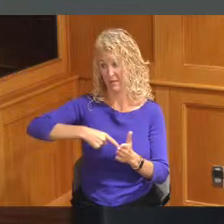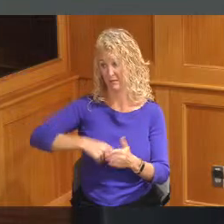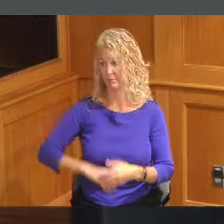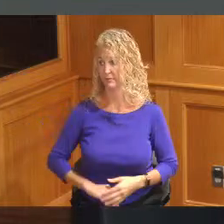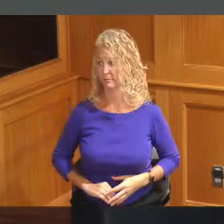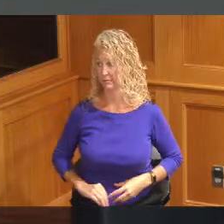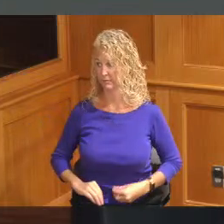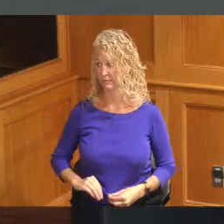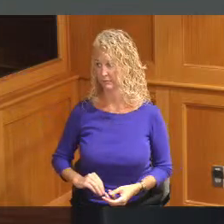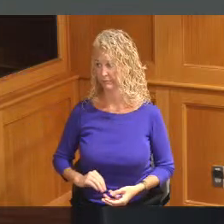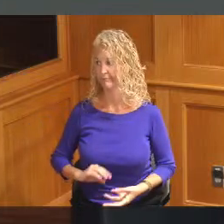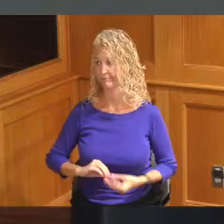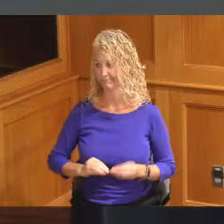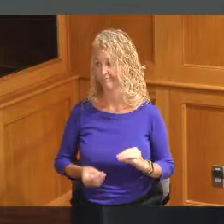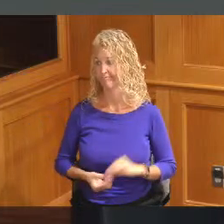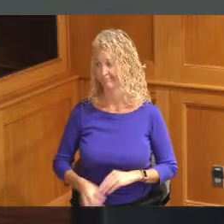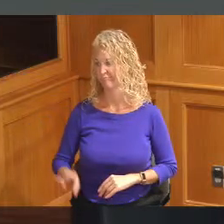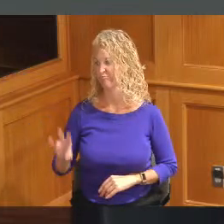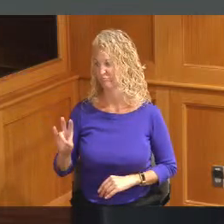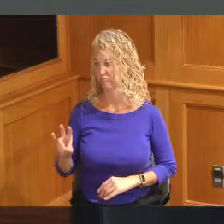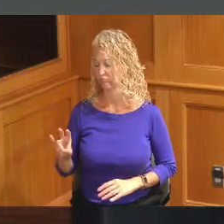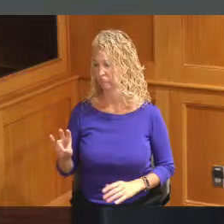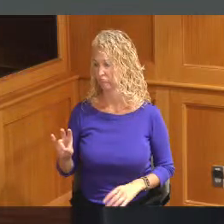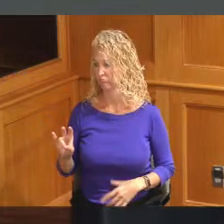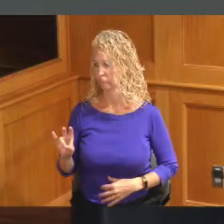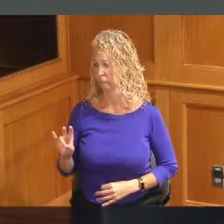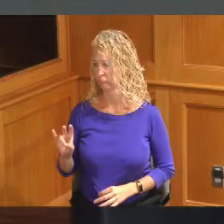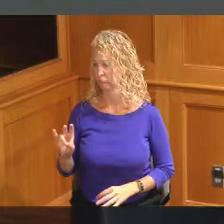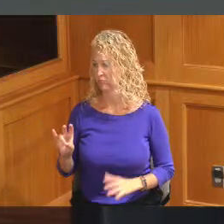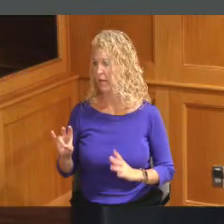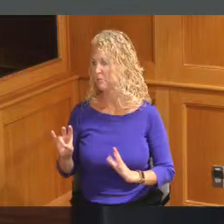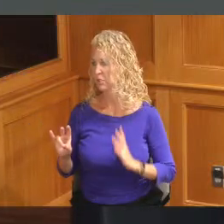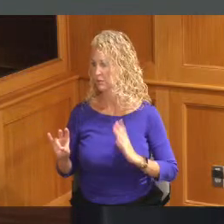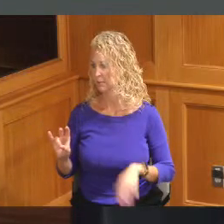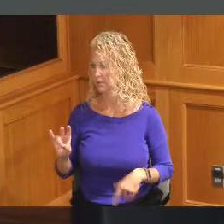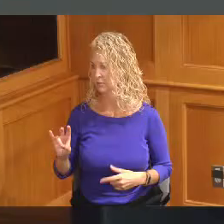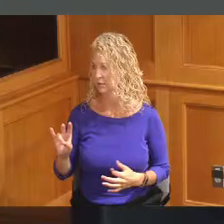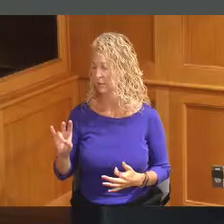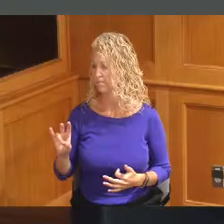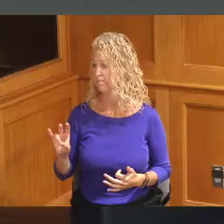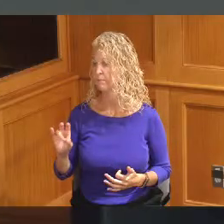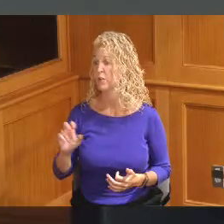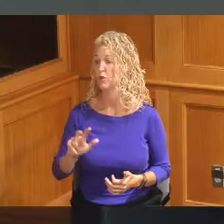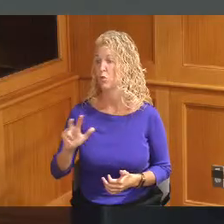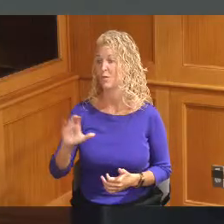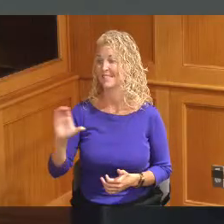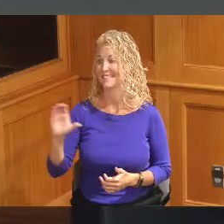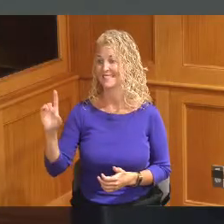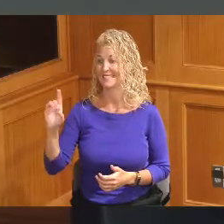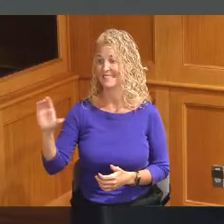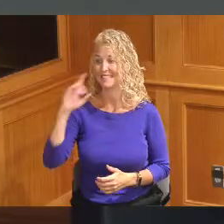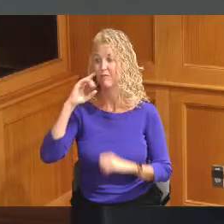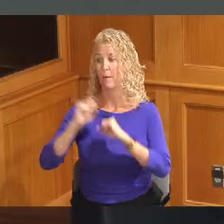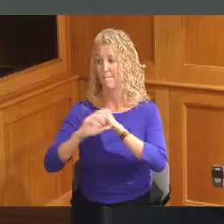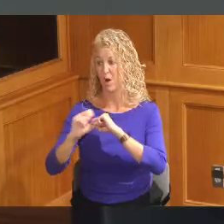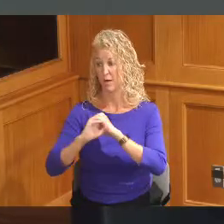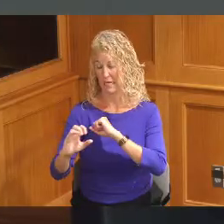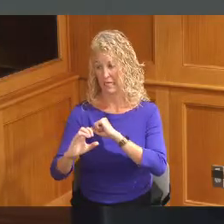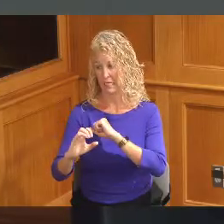7 is a resolution extending a grant agreement to 3CDC for marketing